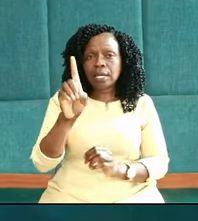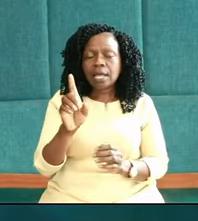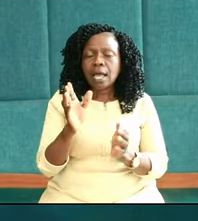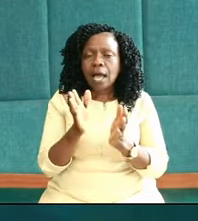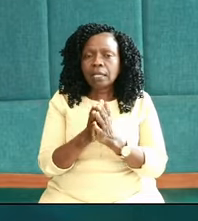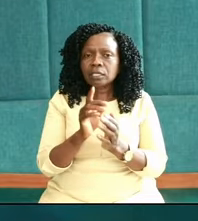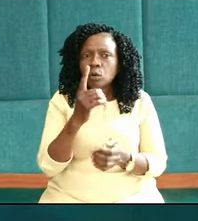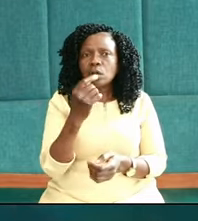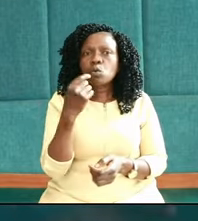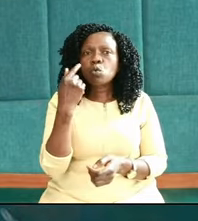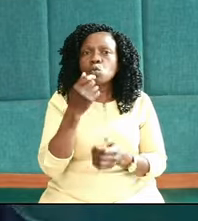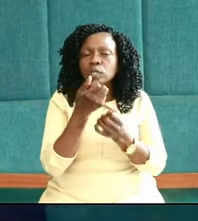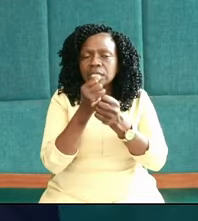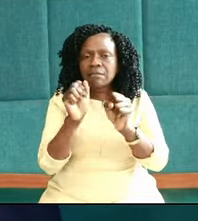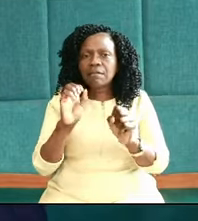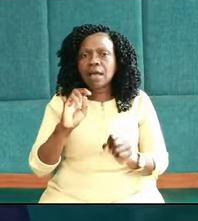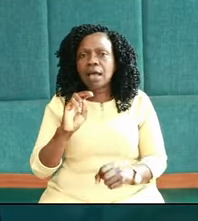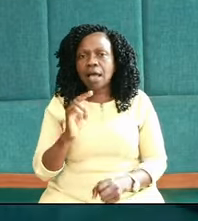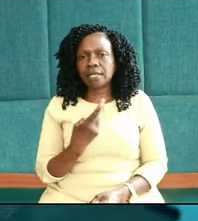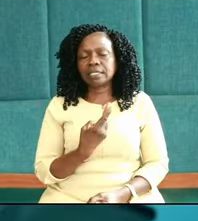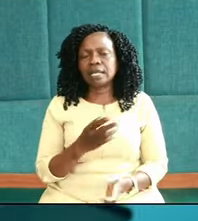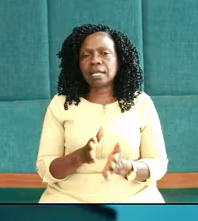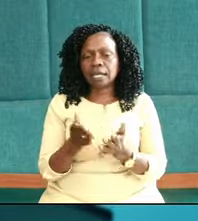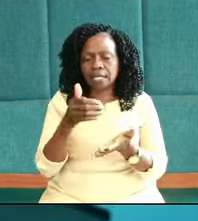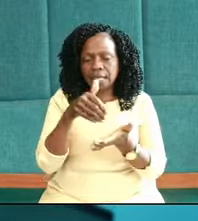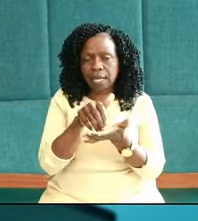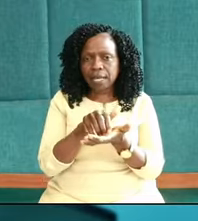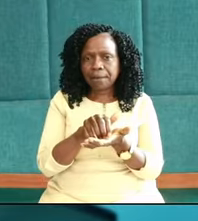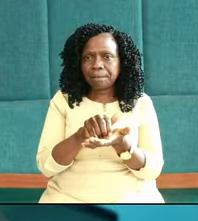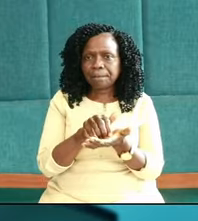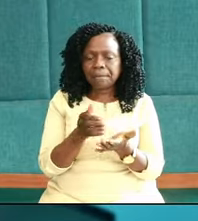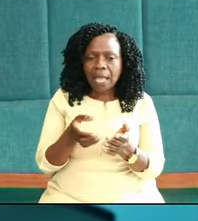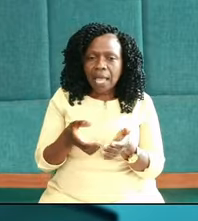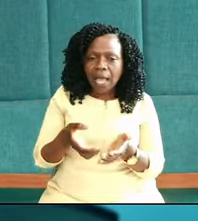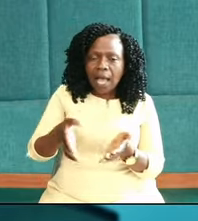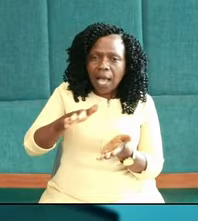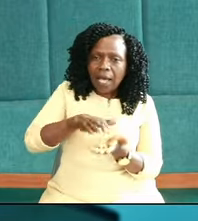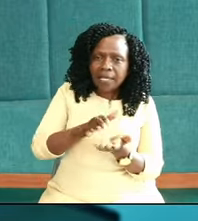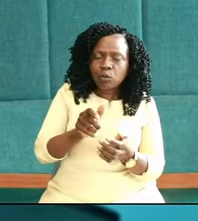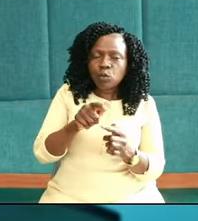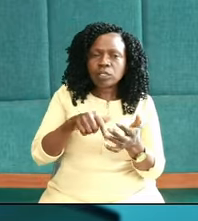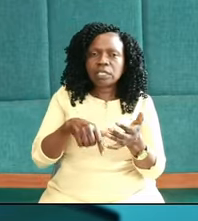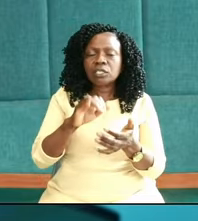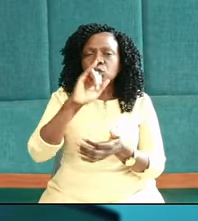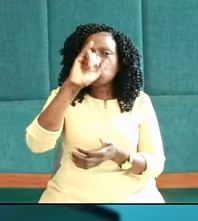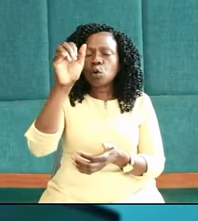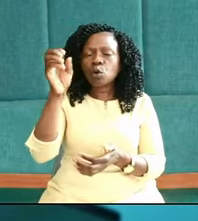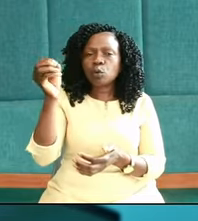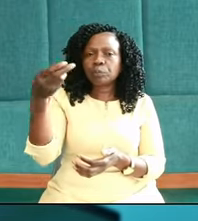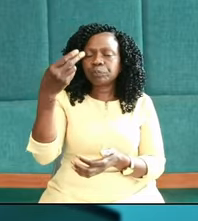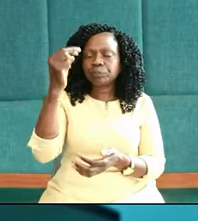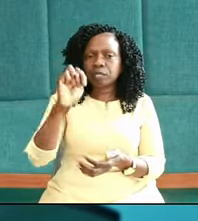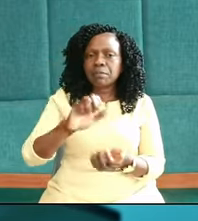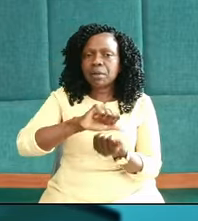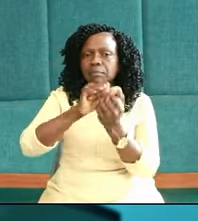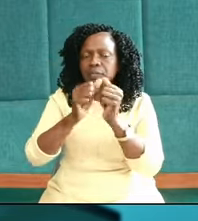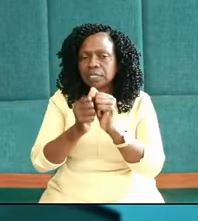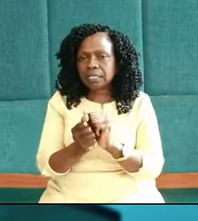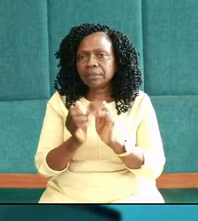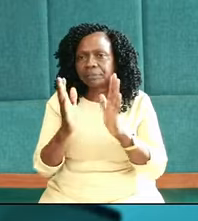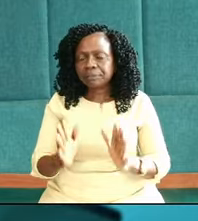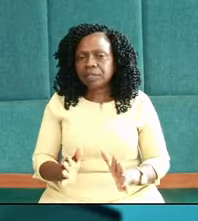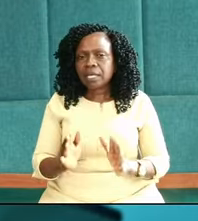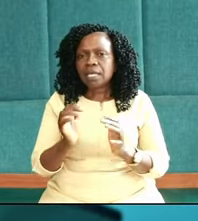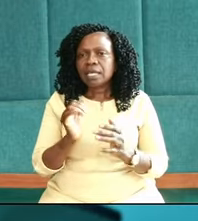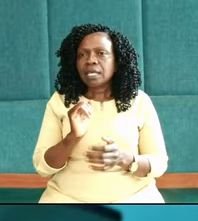us, he's again adding what John the Baptist was testifying